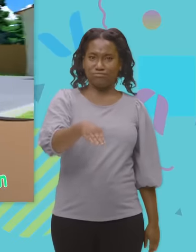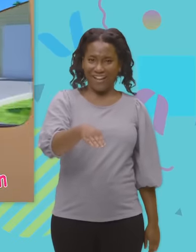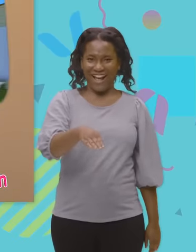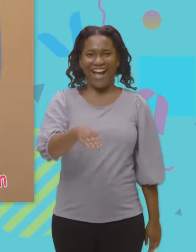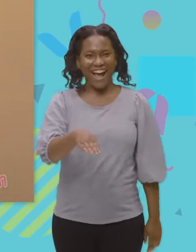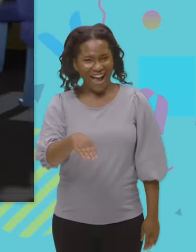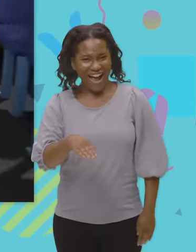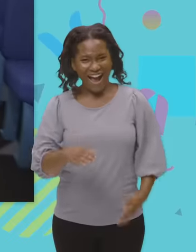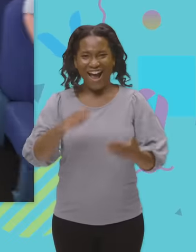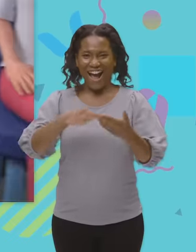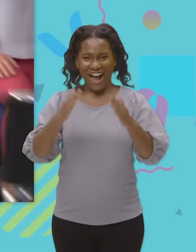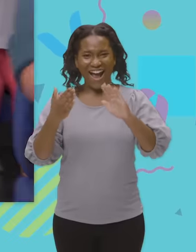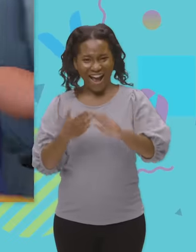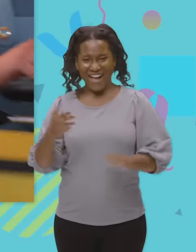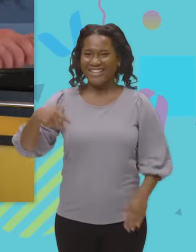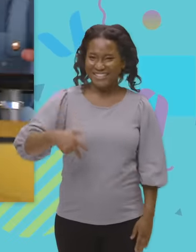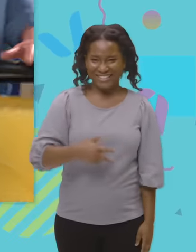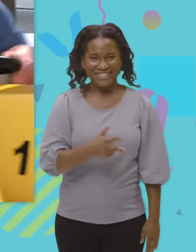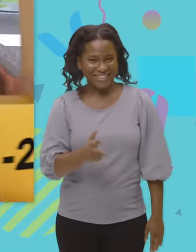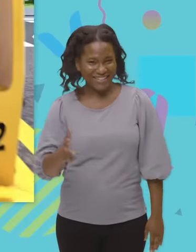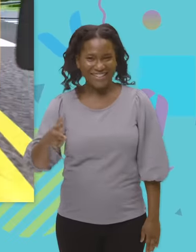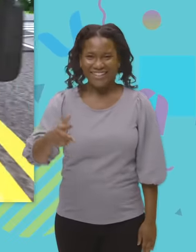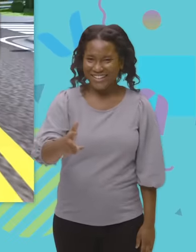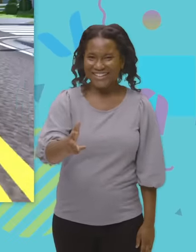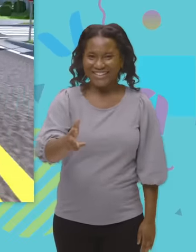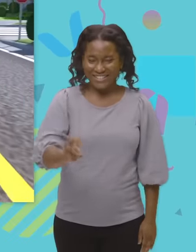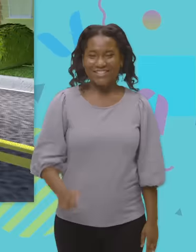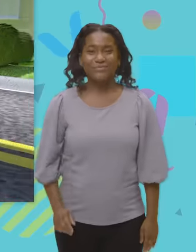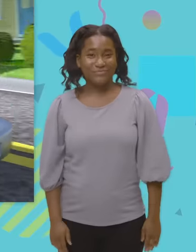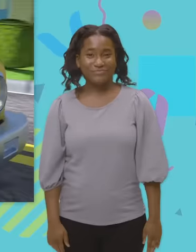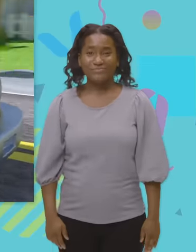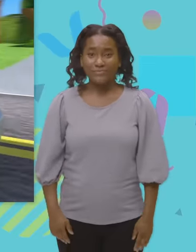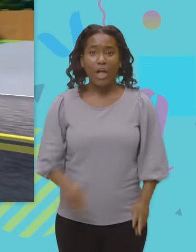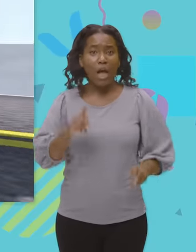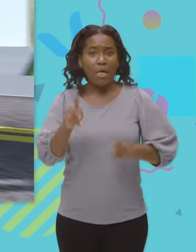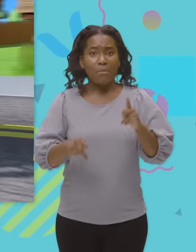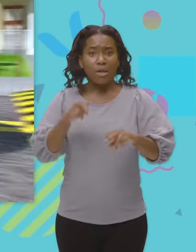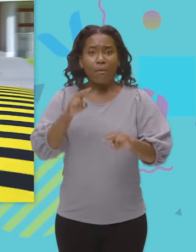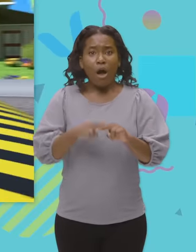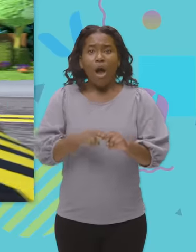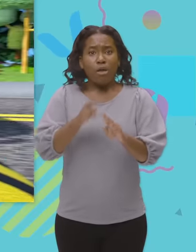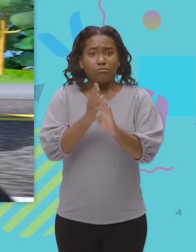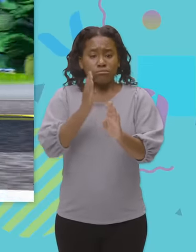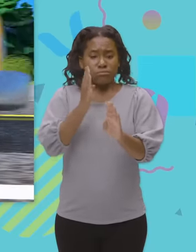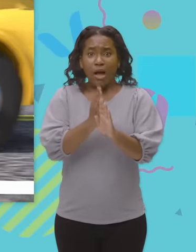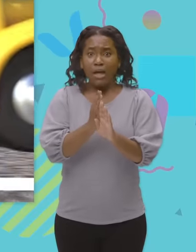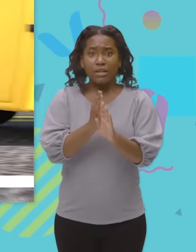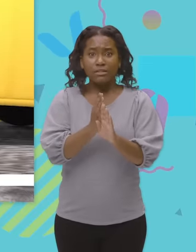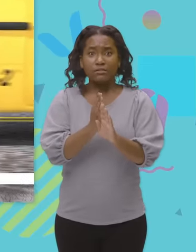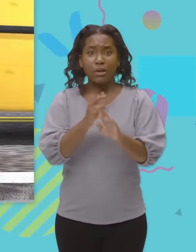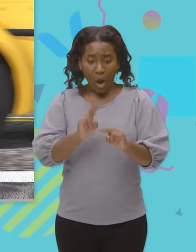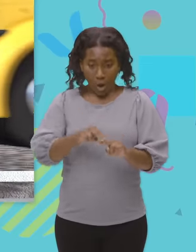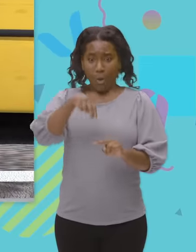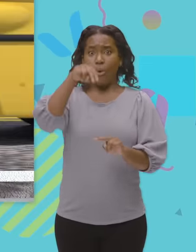vroom, vroom, all through the town. The people on the bus go up